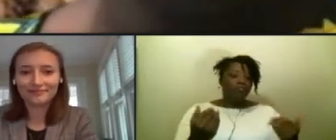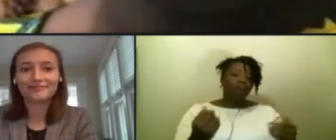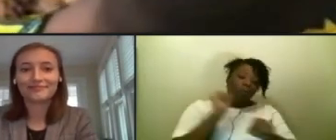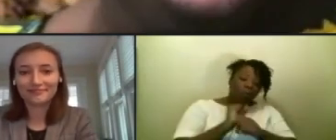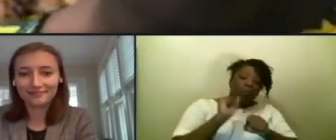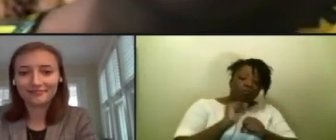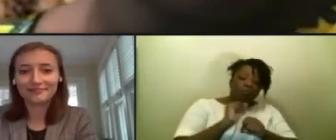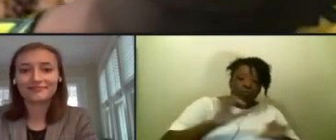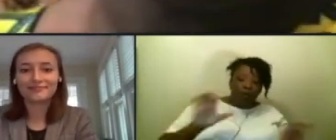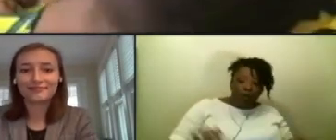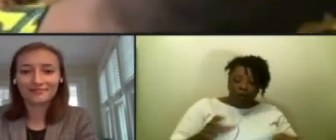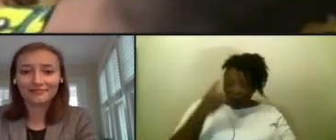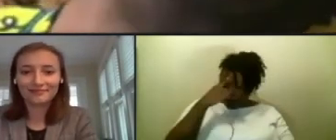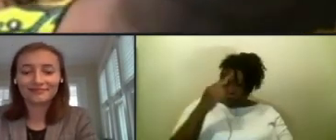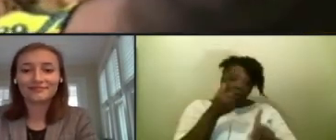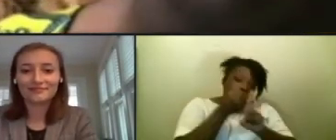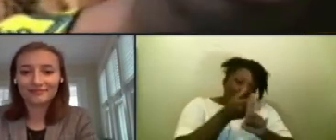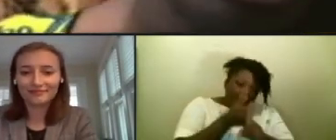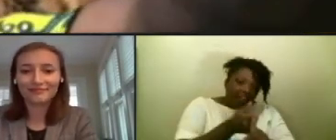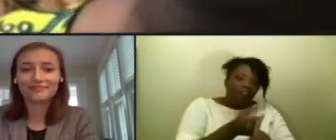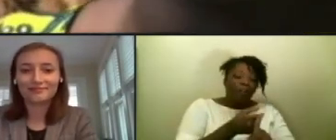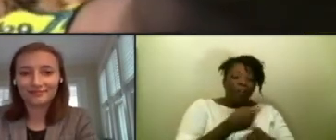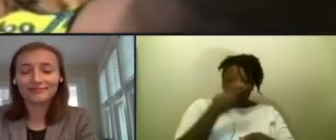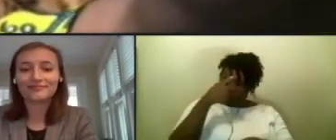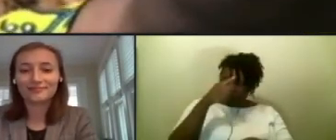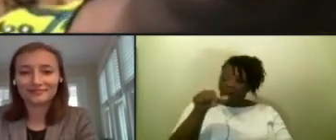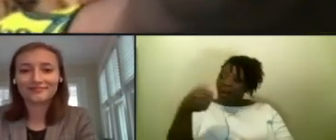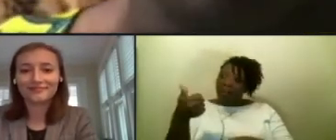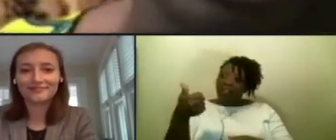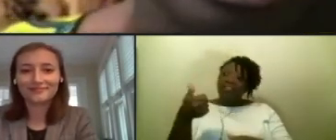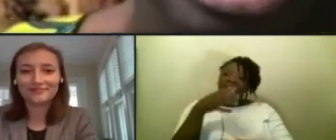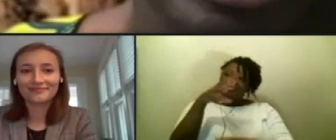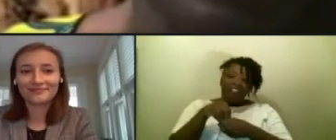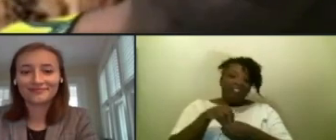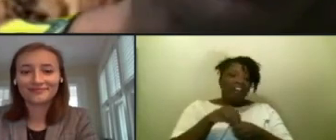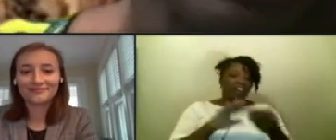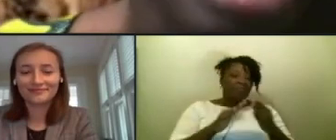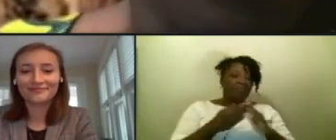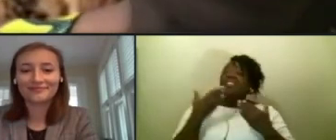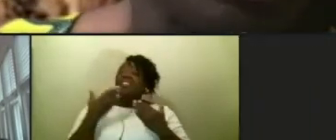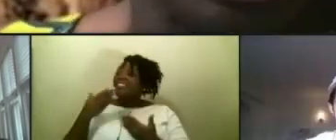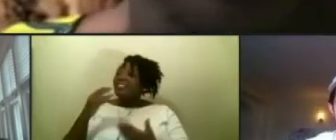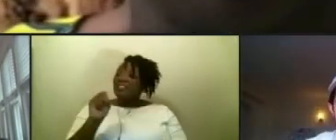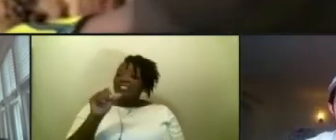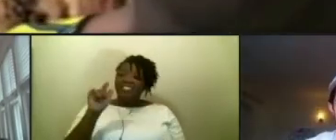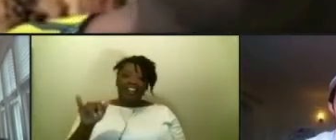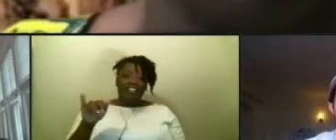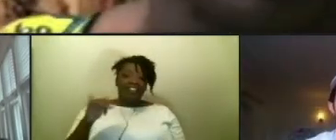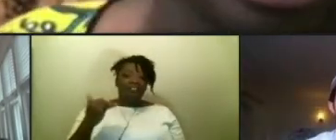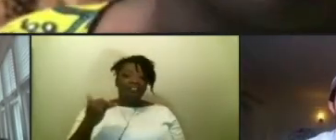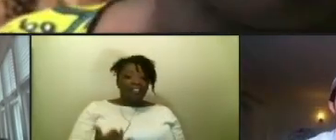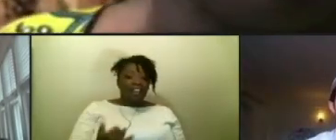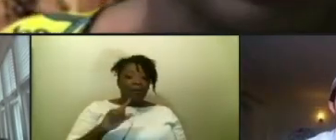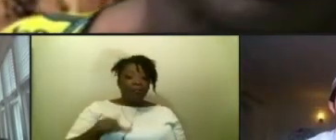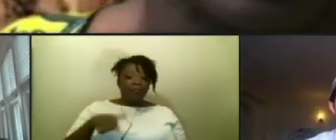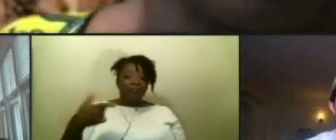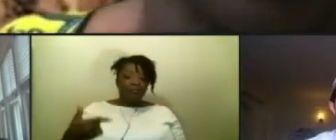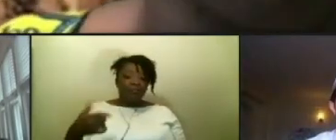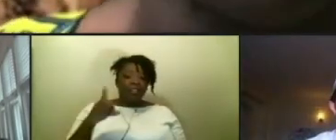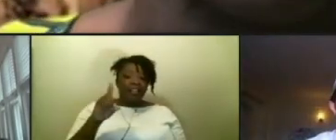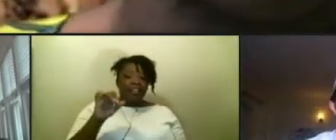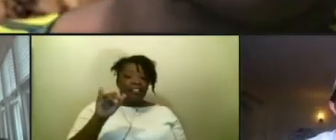know, for ourselves, for our community members. Thank you so much for the information, Sally. Now we will hear from Diana